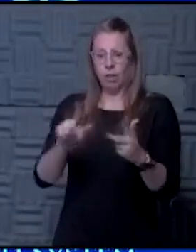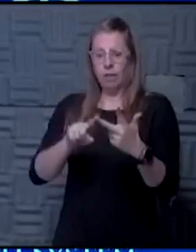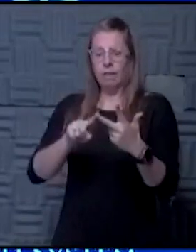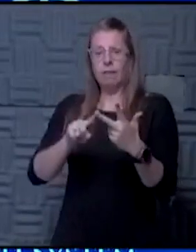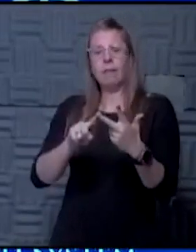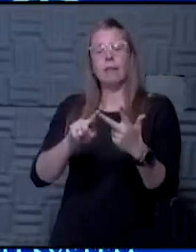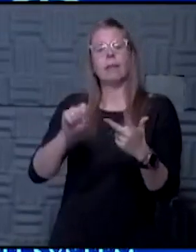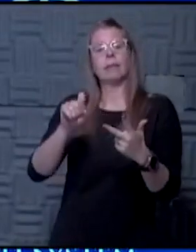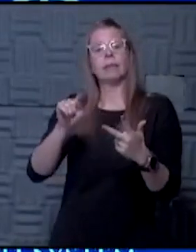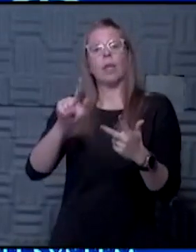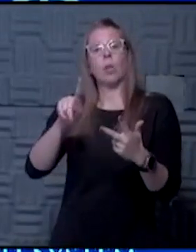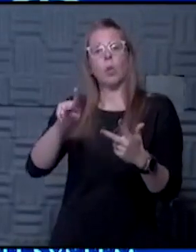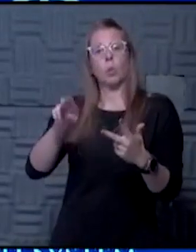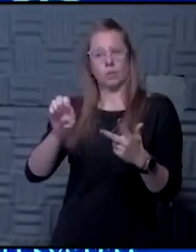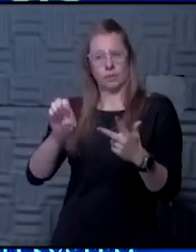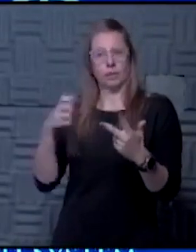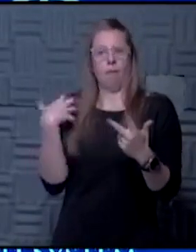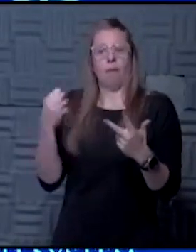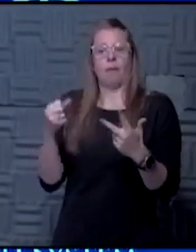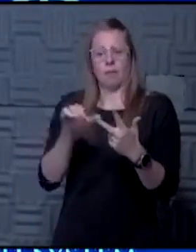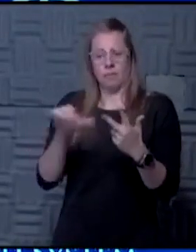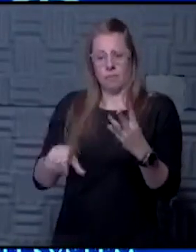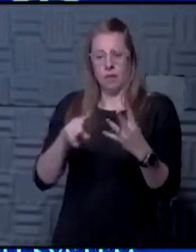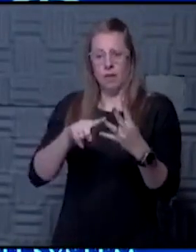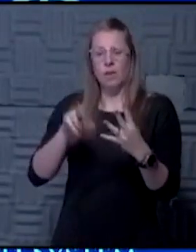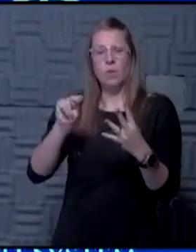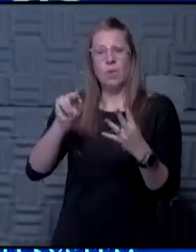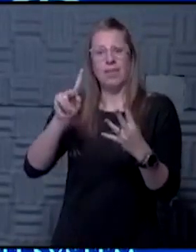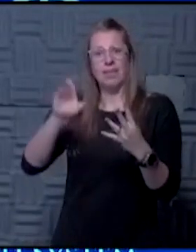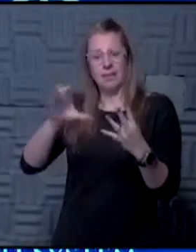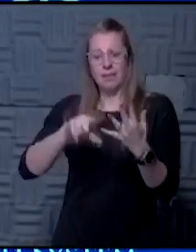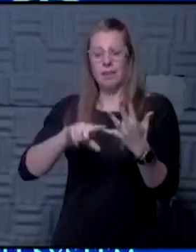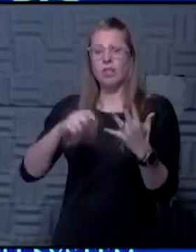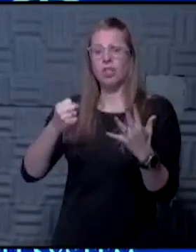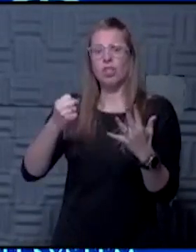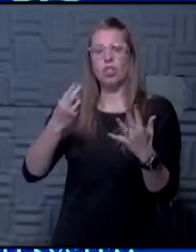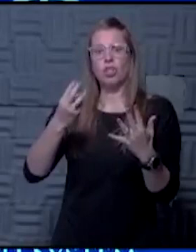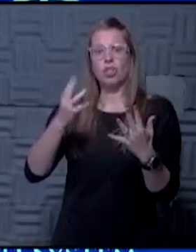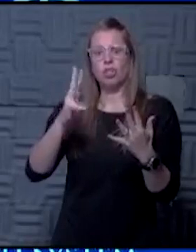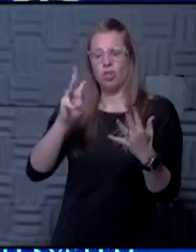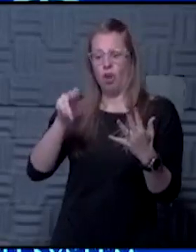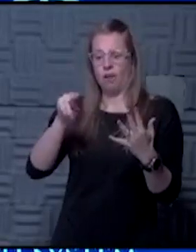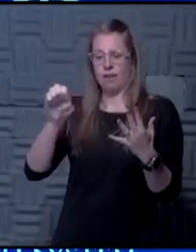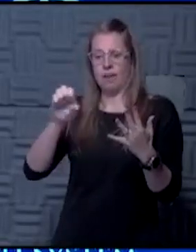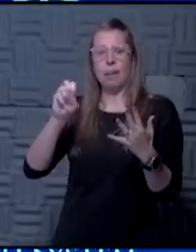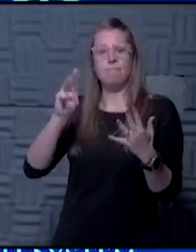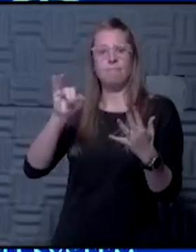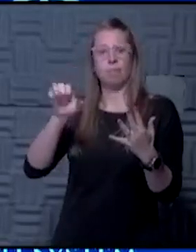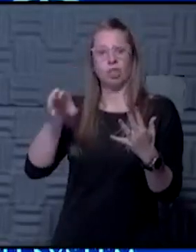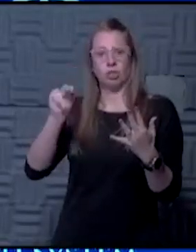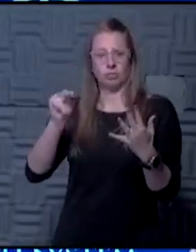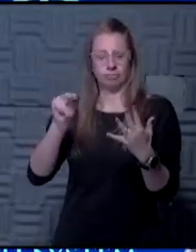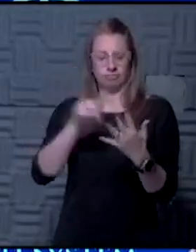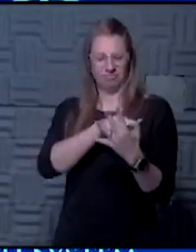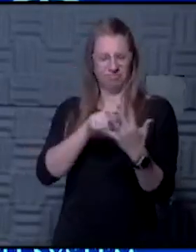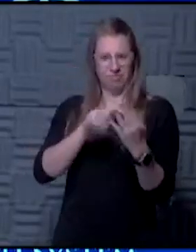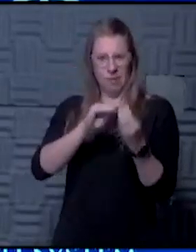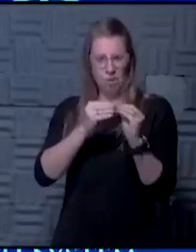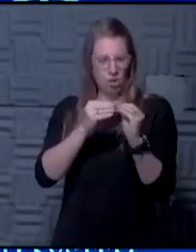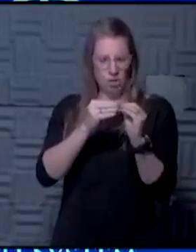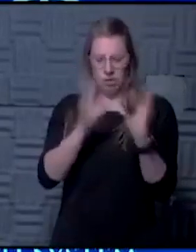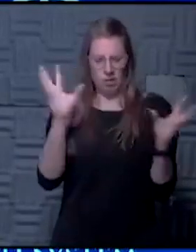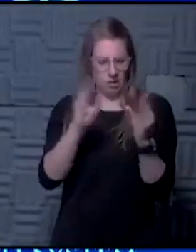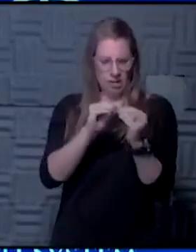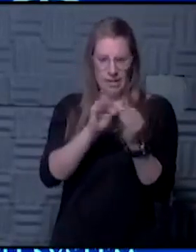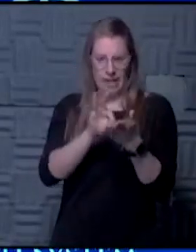Health System, North Kansas City, Shawnee Mission. And when you look at those, we got that count,